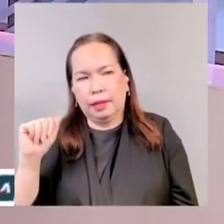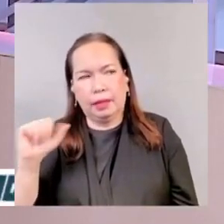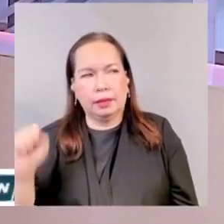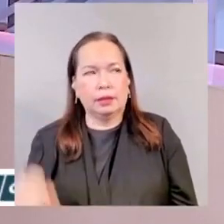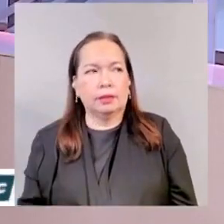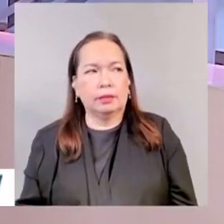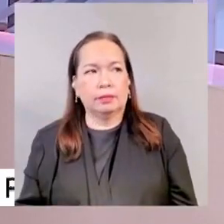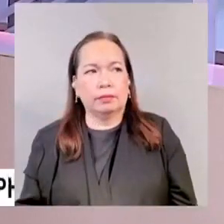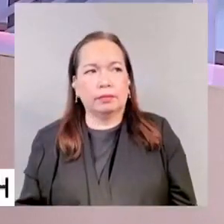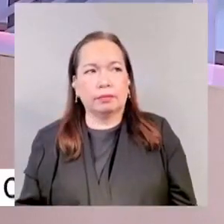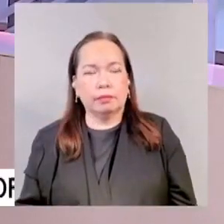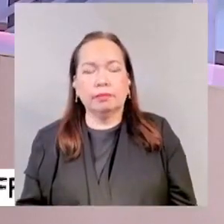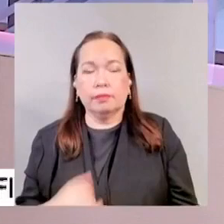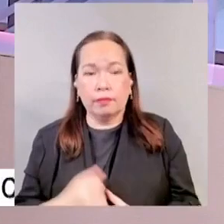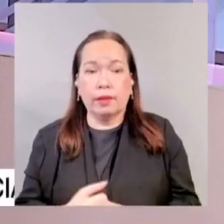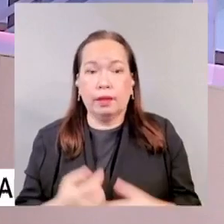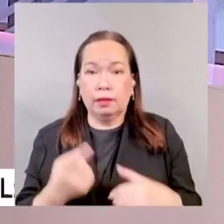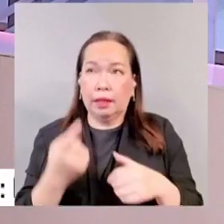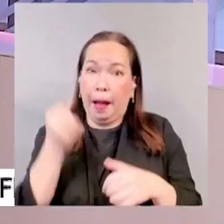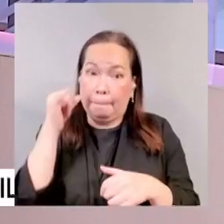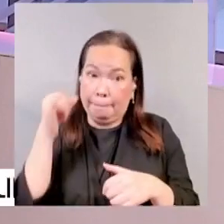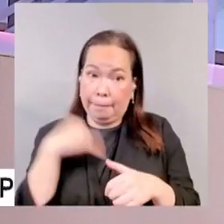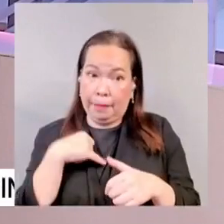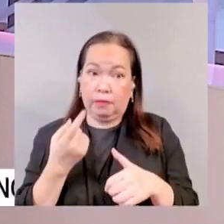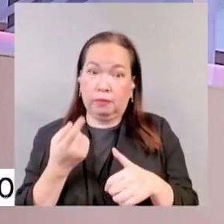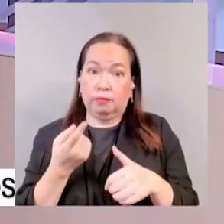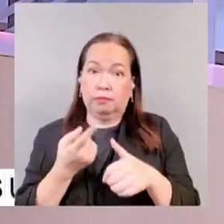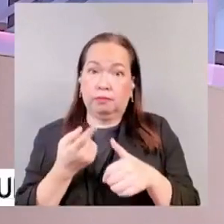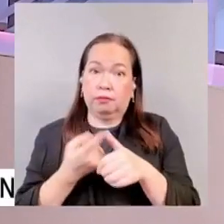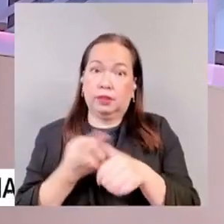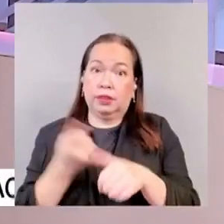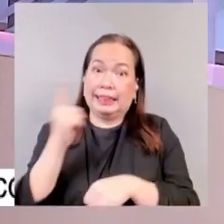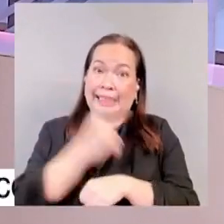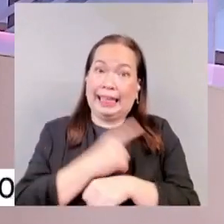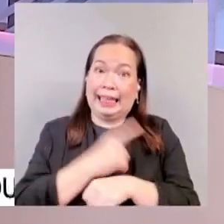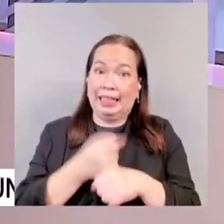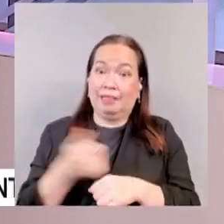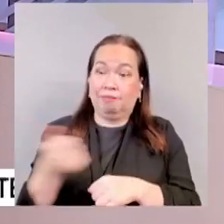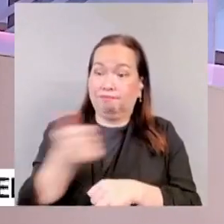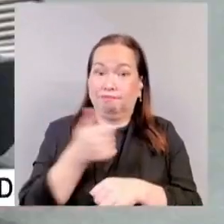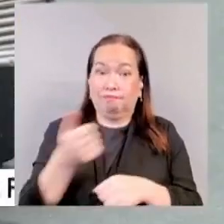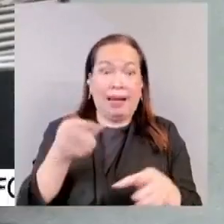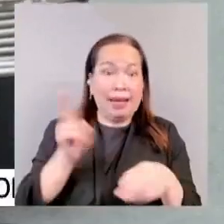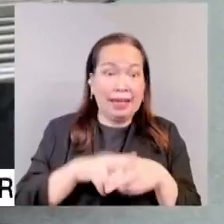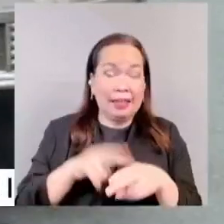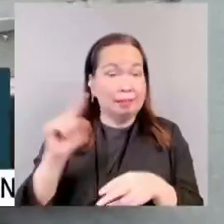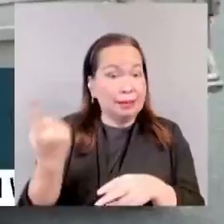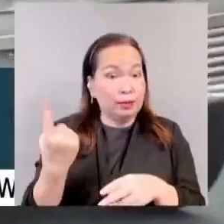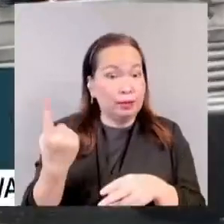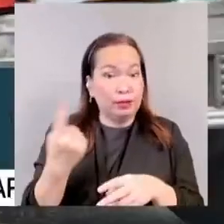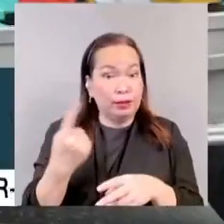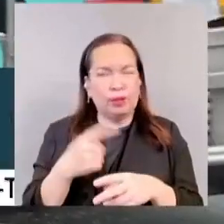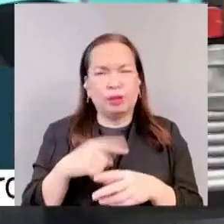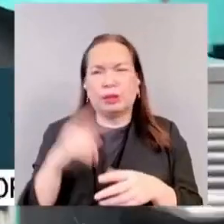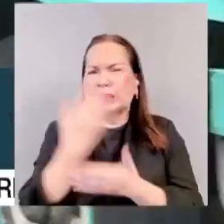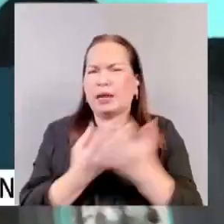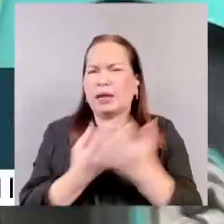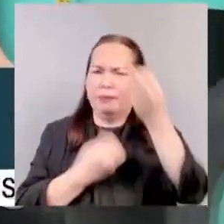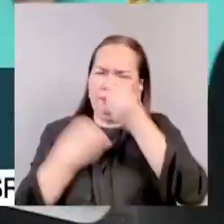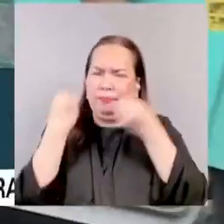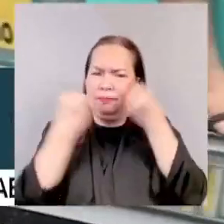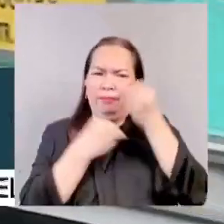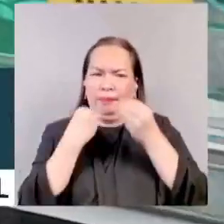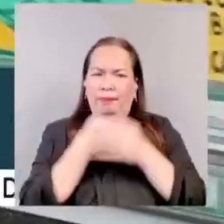the jeepney fare hike marred by confusion among passengers and the drivers themselves. The provisional 1 peso increase in jeepney fares took